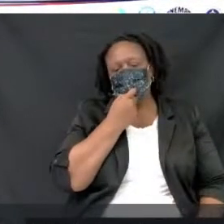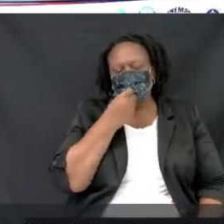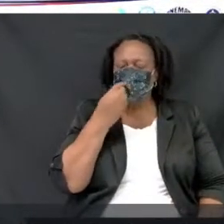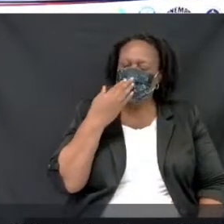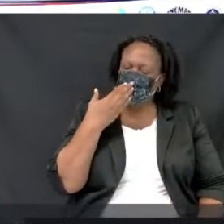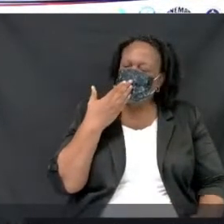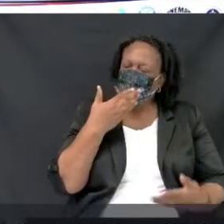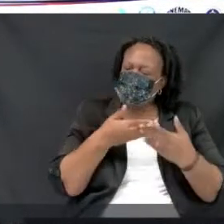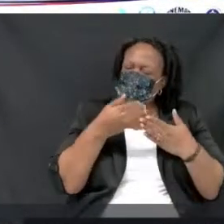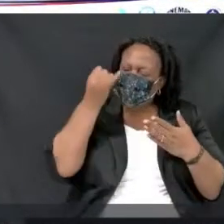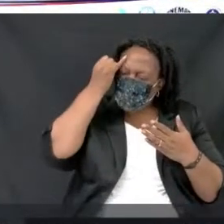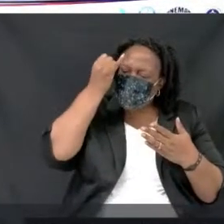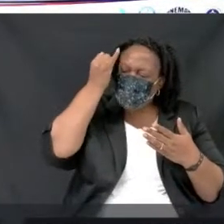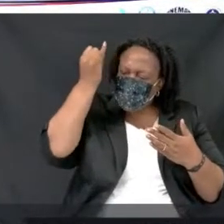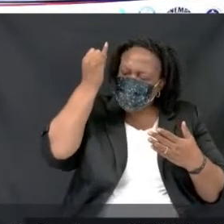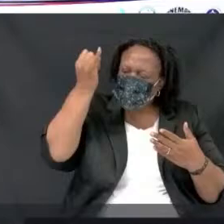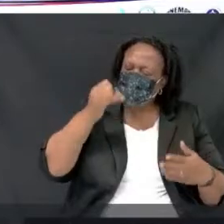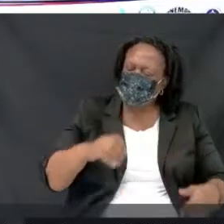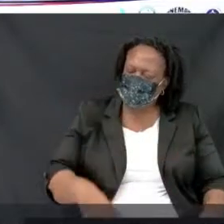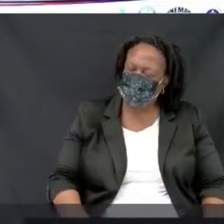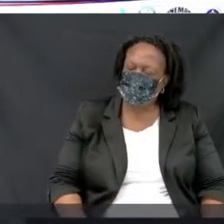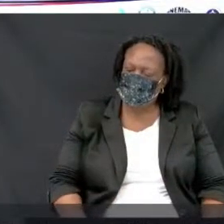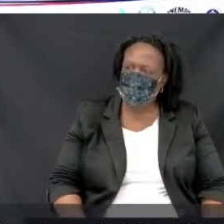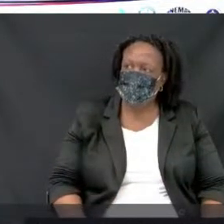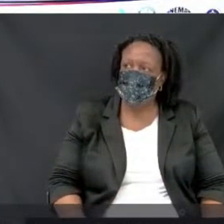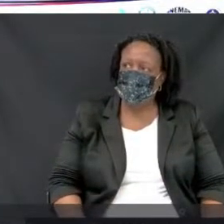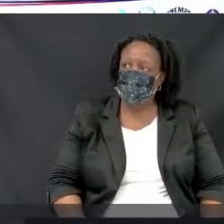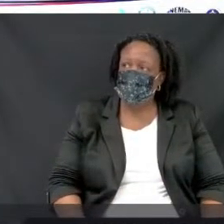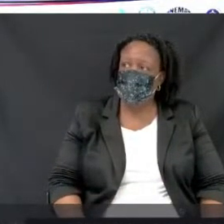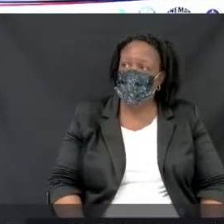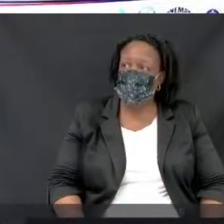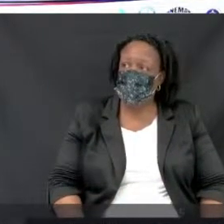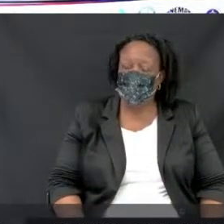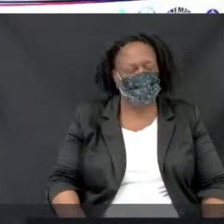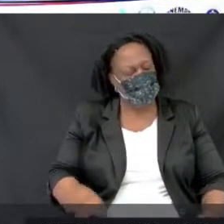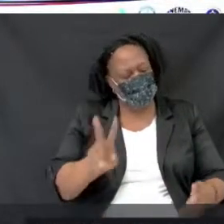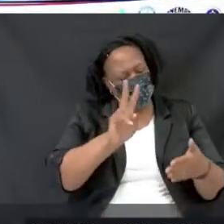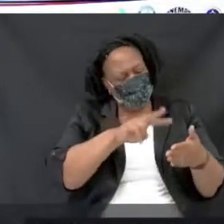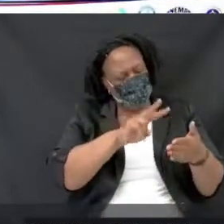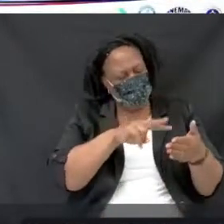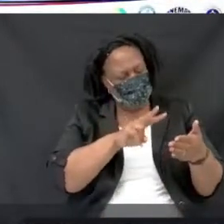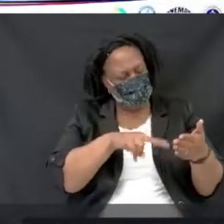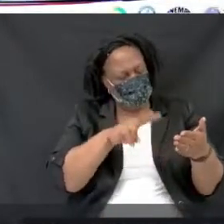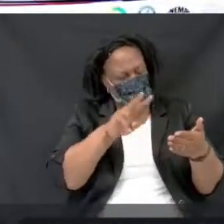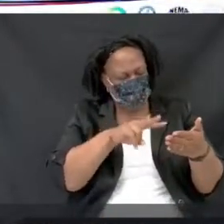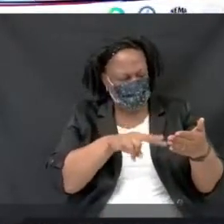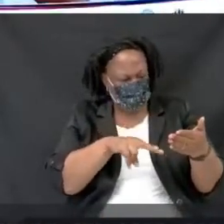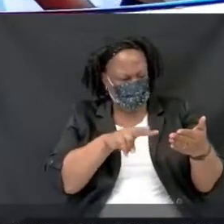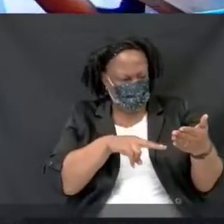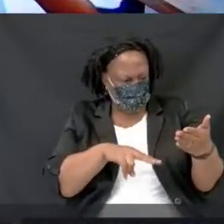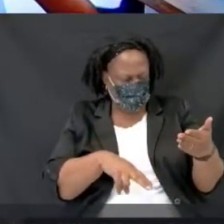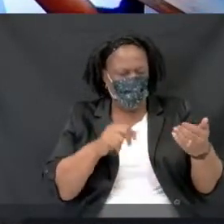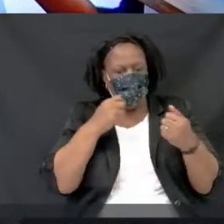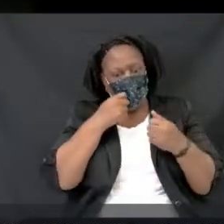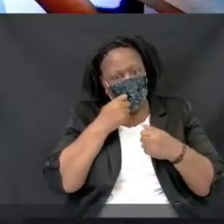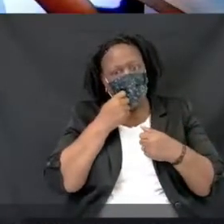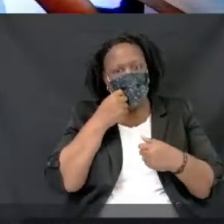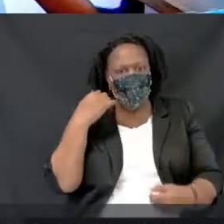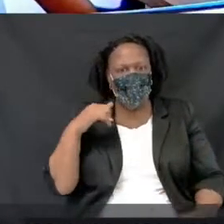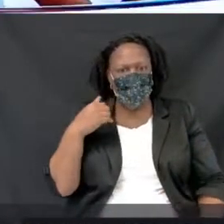much contribution. Based on the minutes, you would have seen how comprehensive